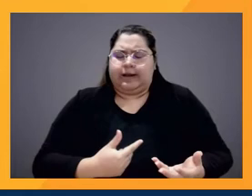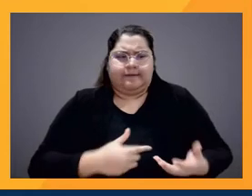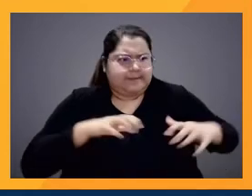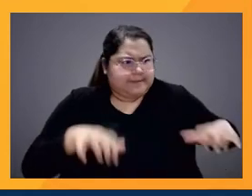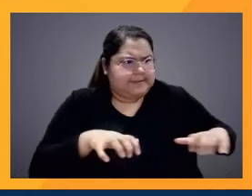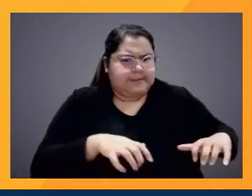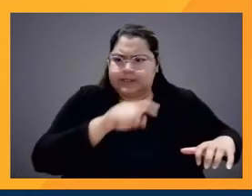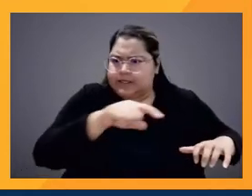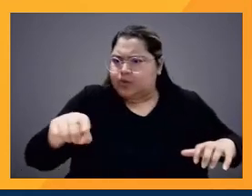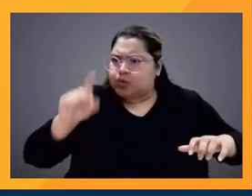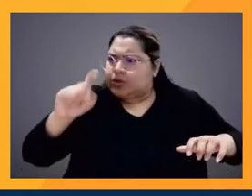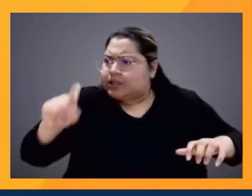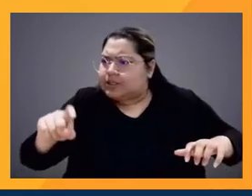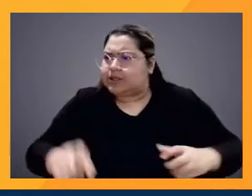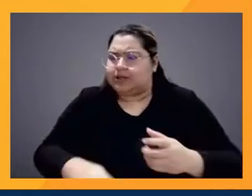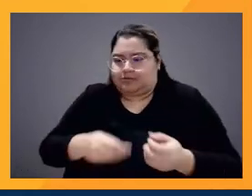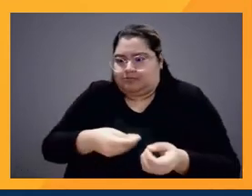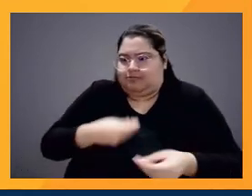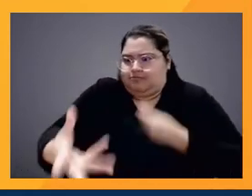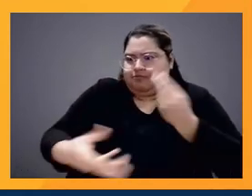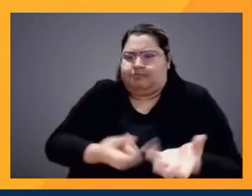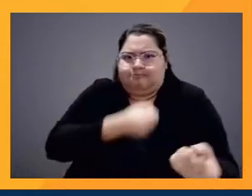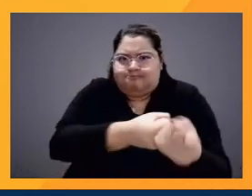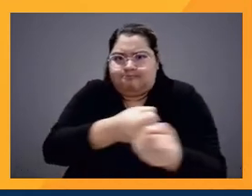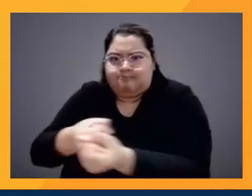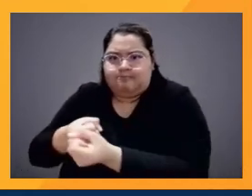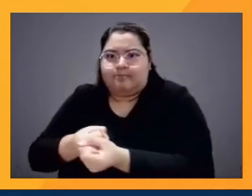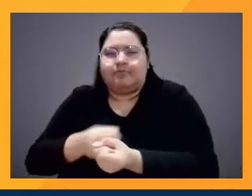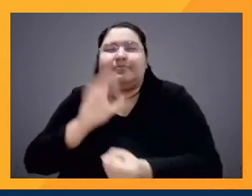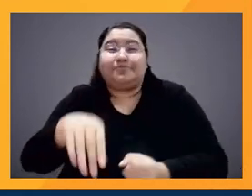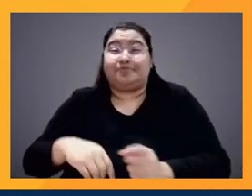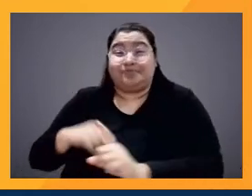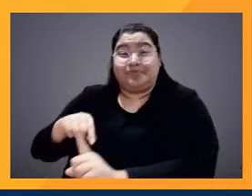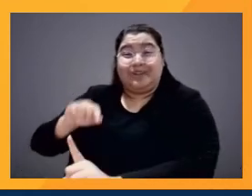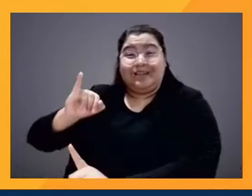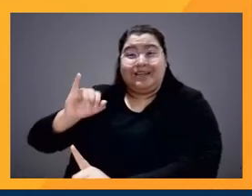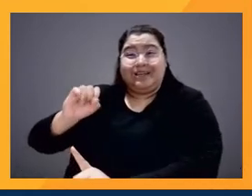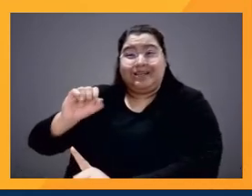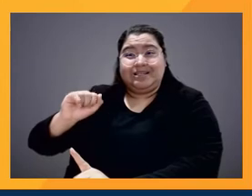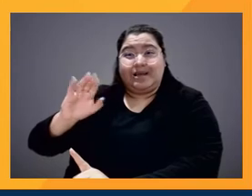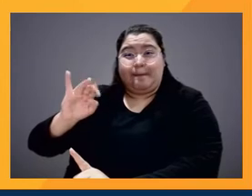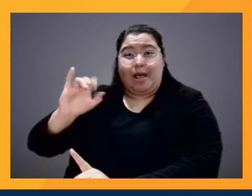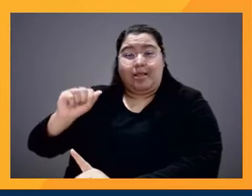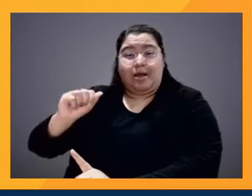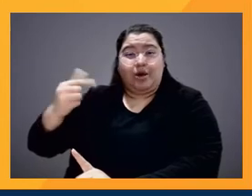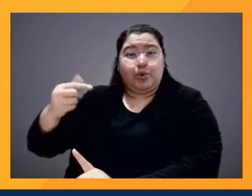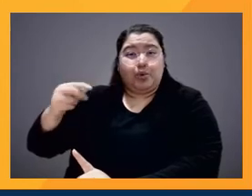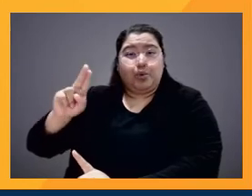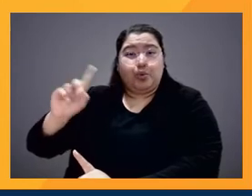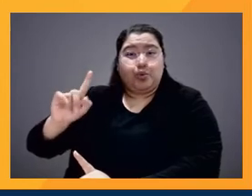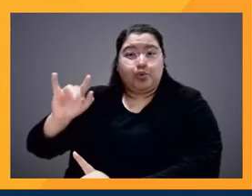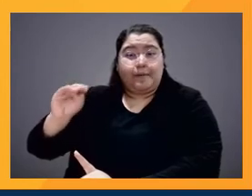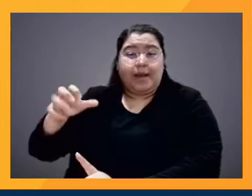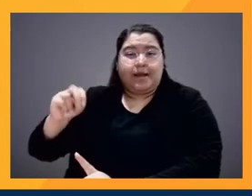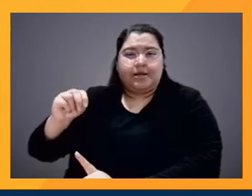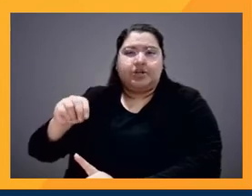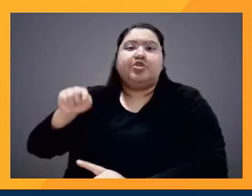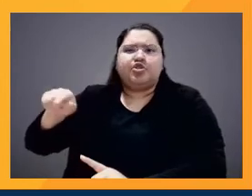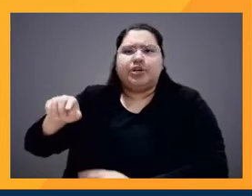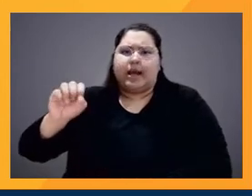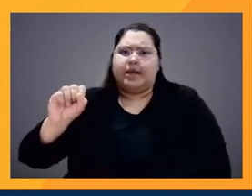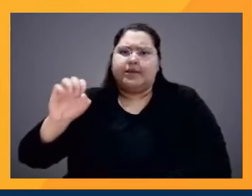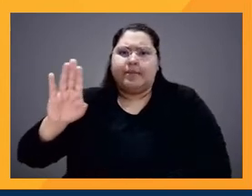from the pandemic are disproportionately affecting Latinos and immigrant communities in general. And we've got to work together to get our